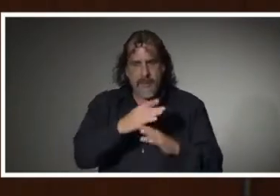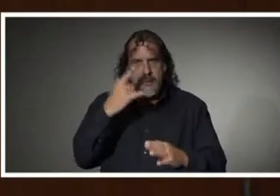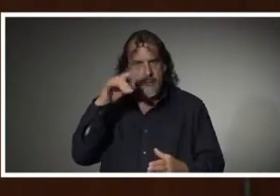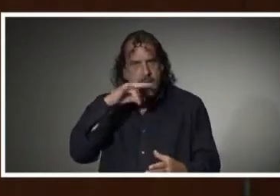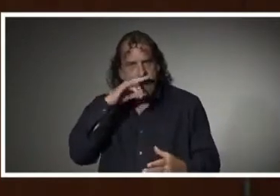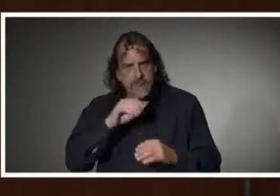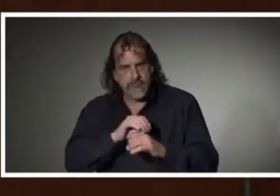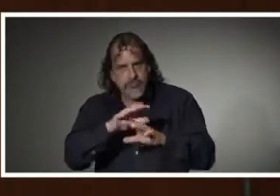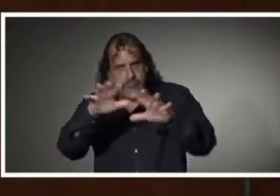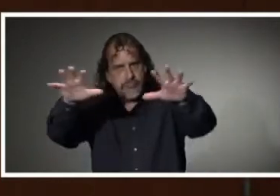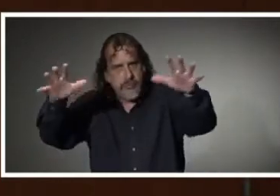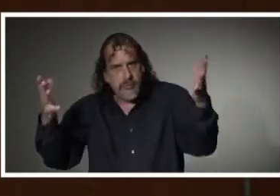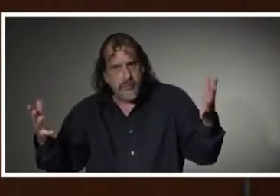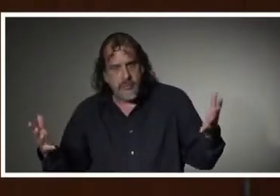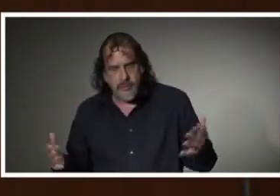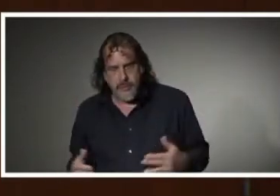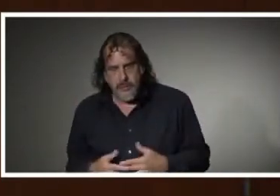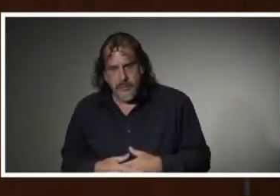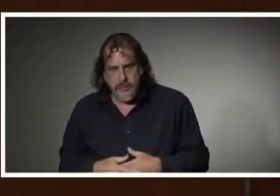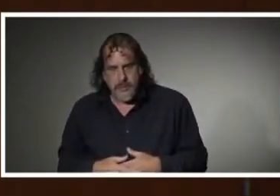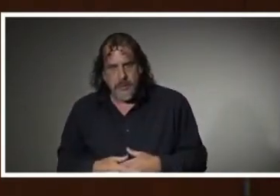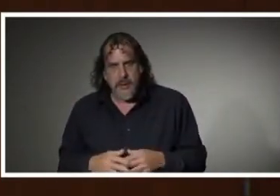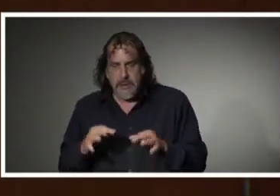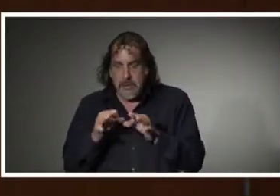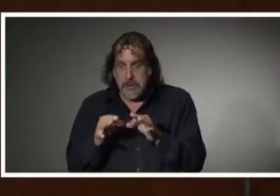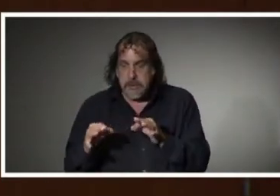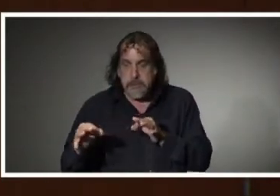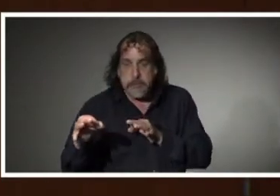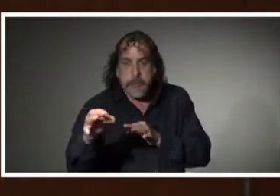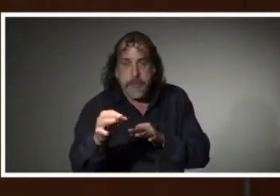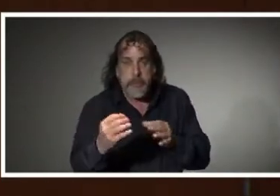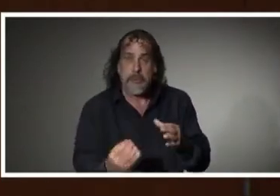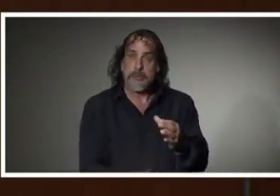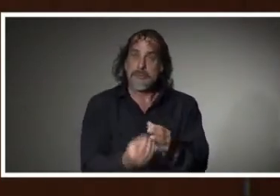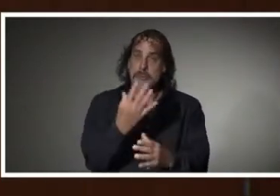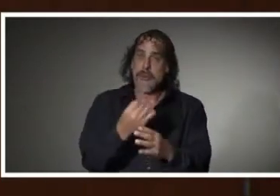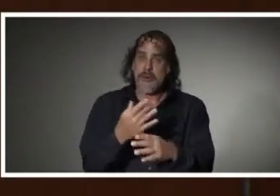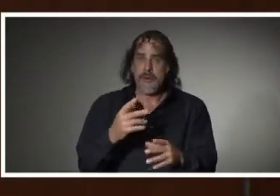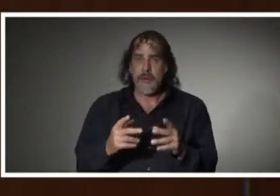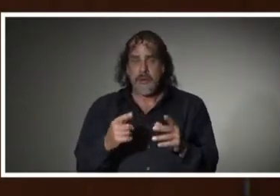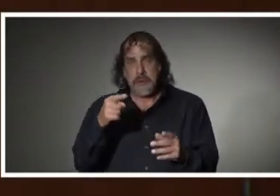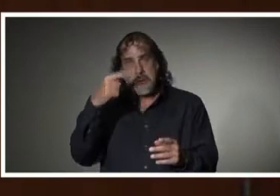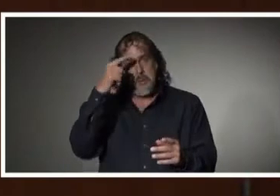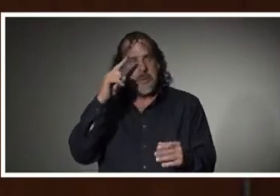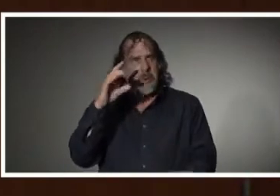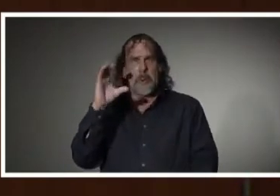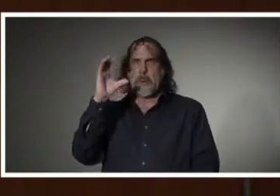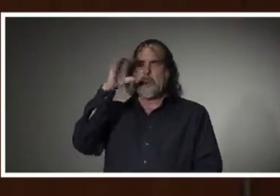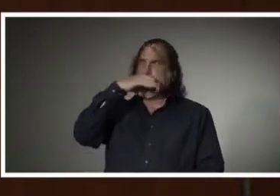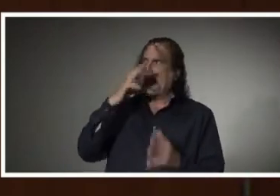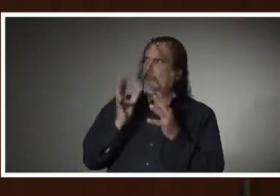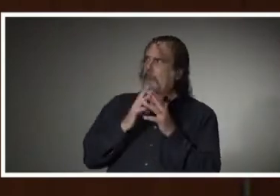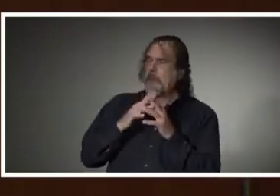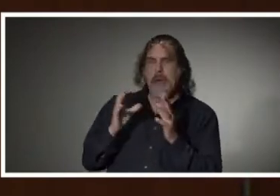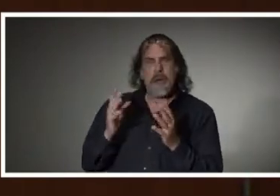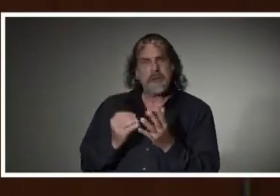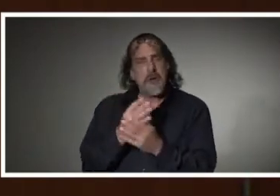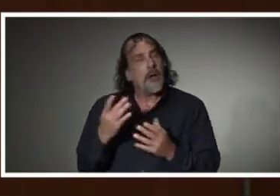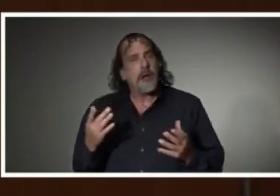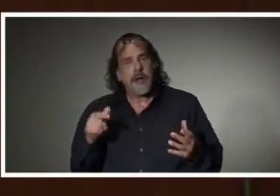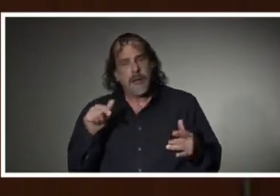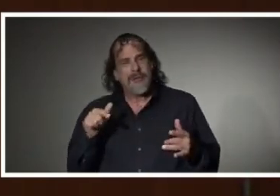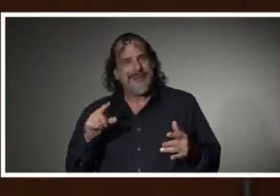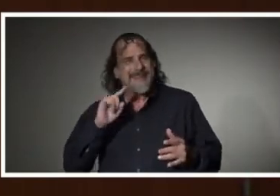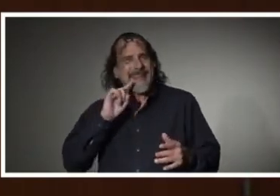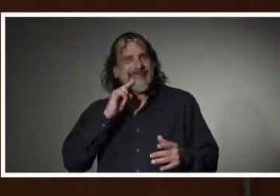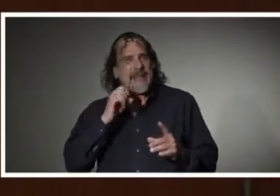And I do like the thought of delaying, till spring. I think it's a kind of a strange concept, I think, for us, but we're in a bad spot right now. We've got